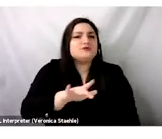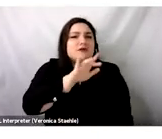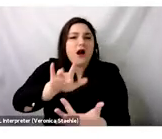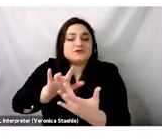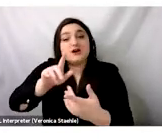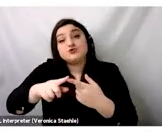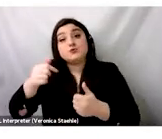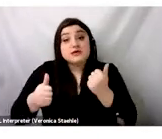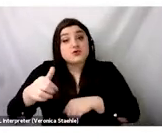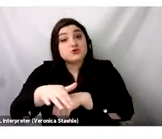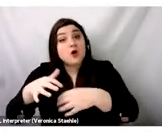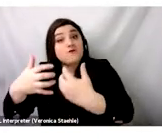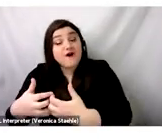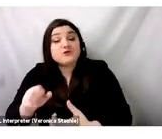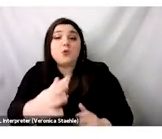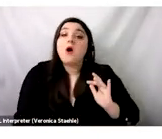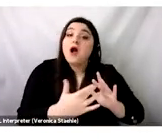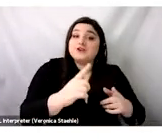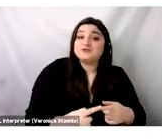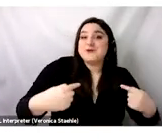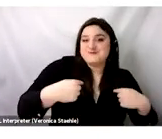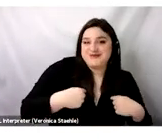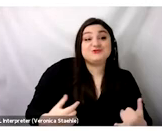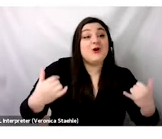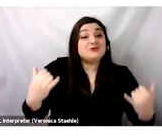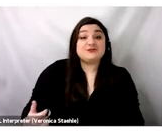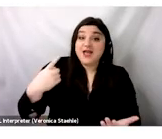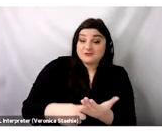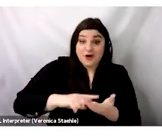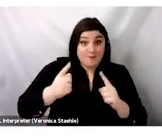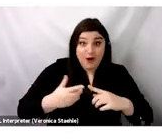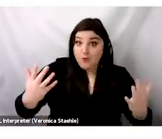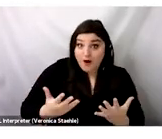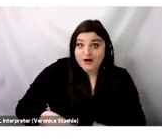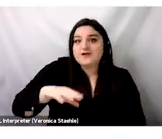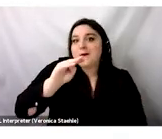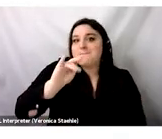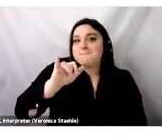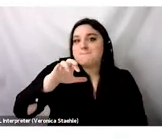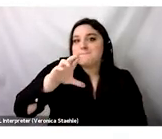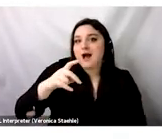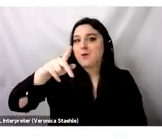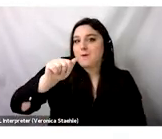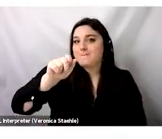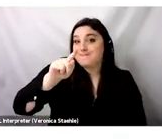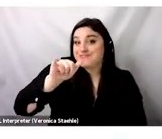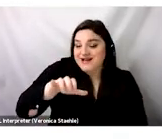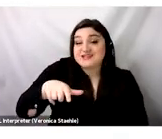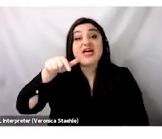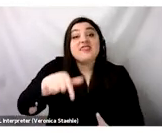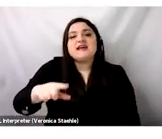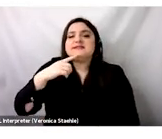or myself. So we're going to talk about microplastics. We are going to talk about the invisible, almost,